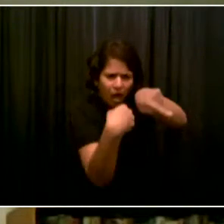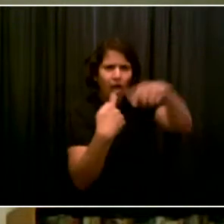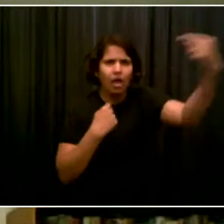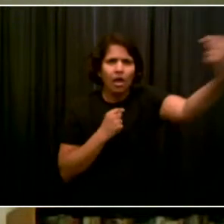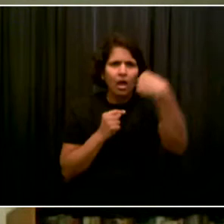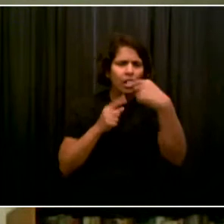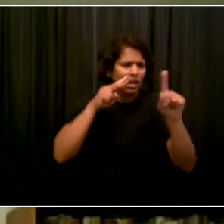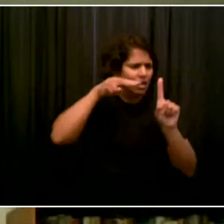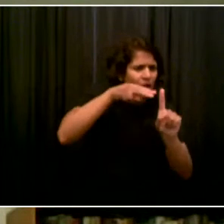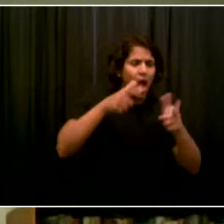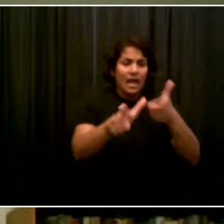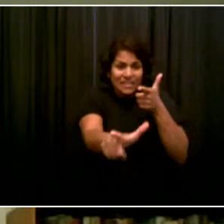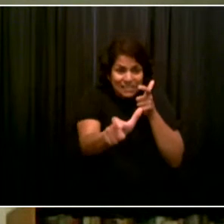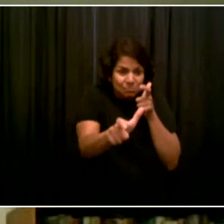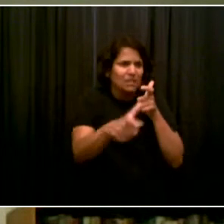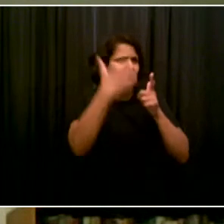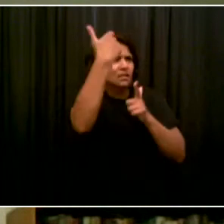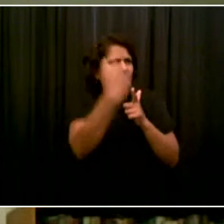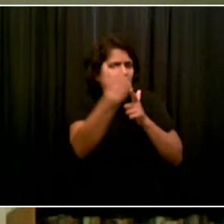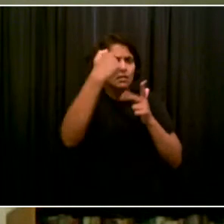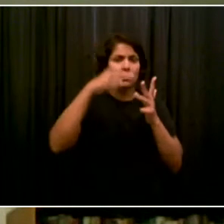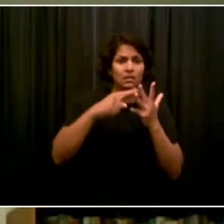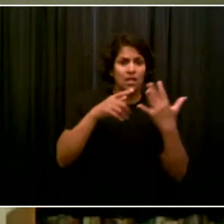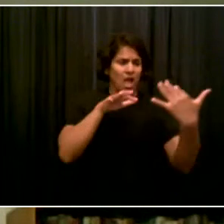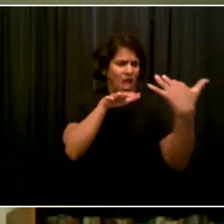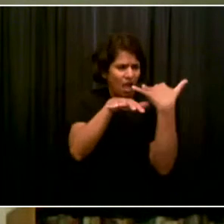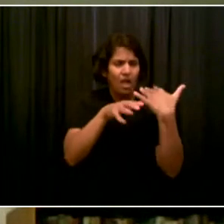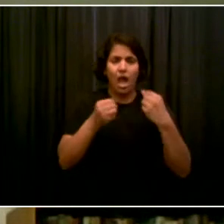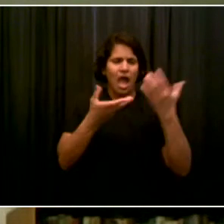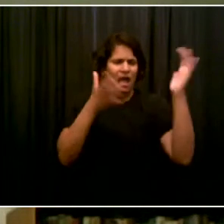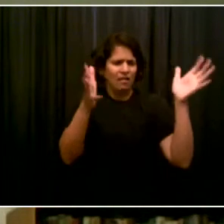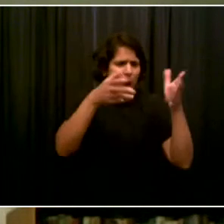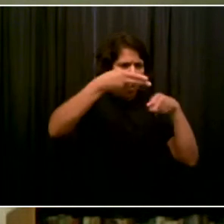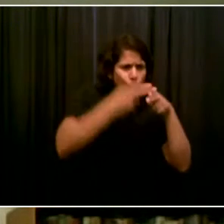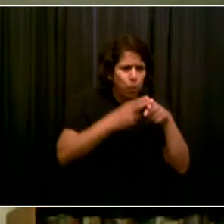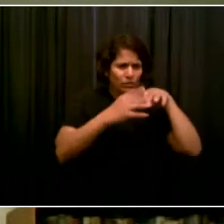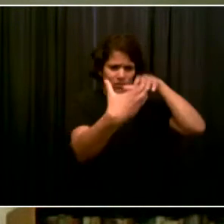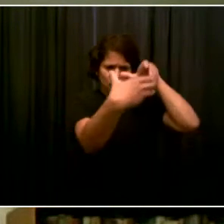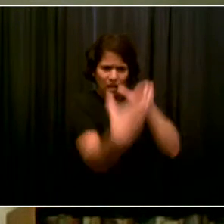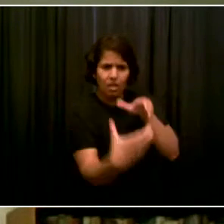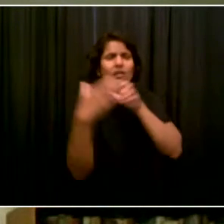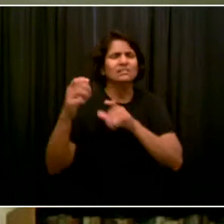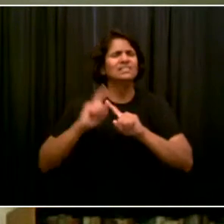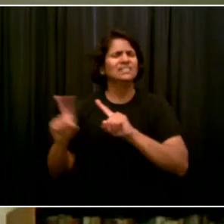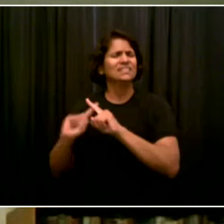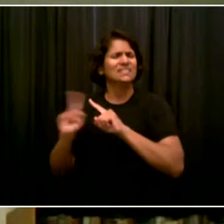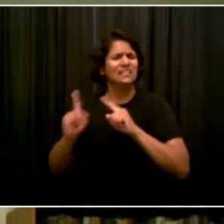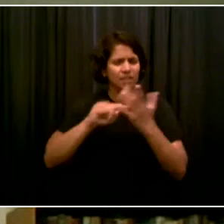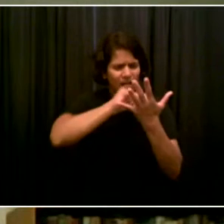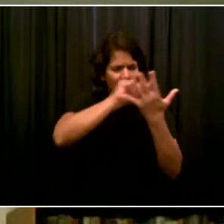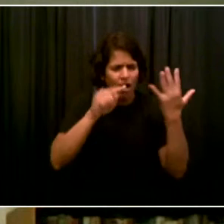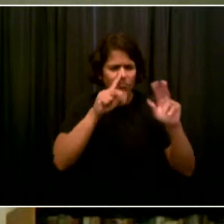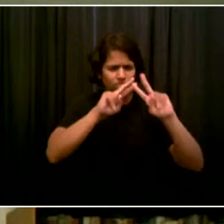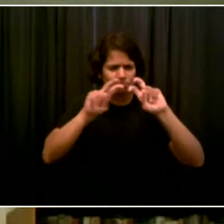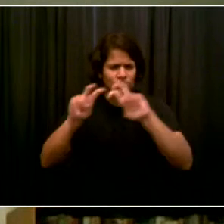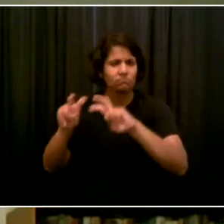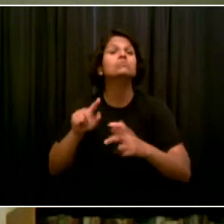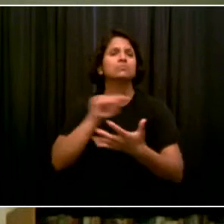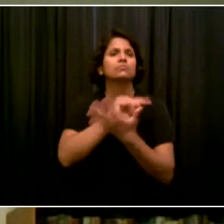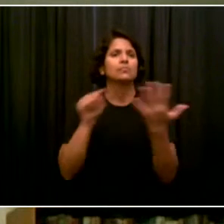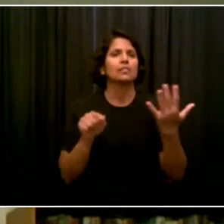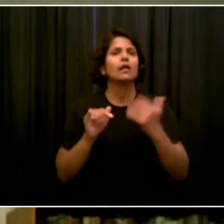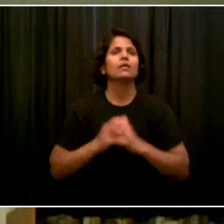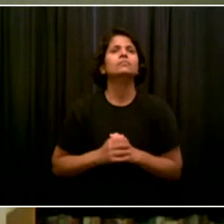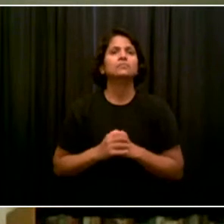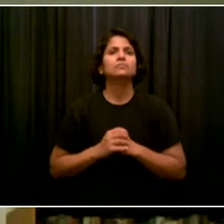Some of those were, considered very problematic, to say the least, for some of our constituents. But taking that first